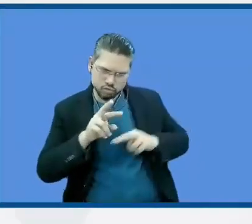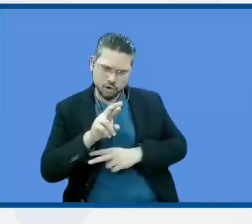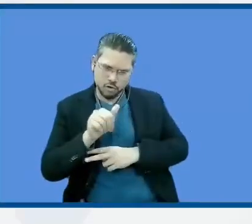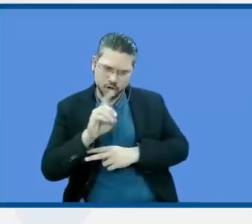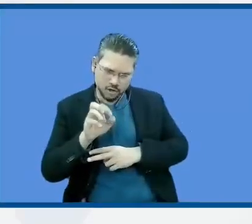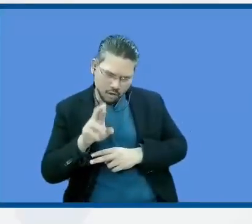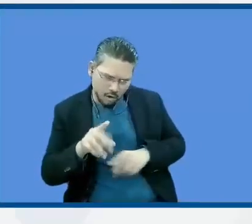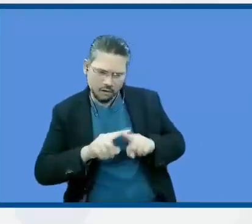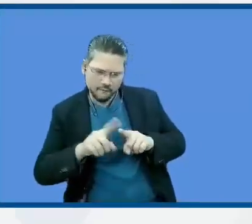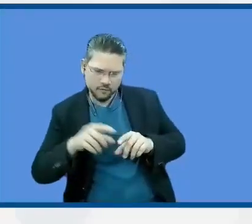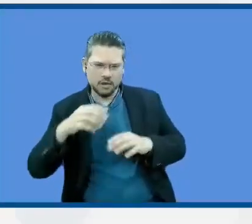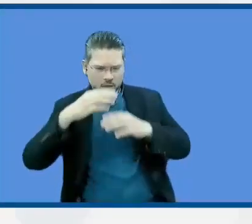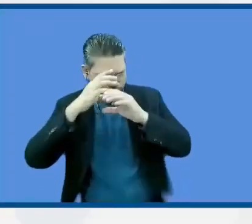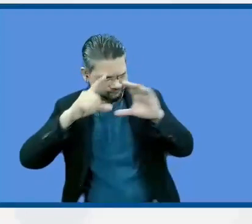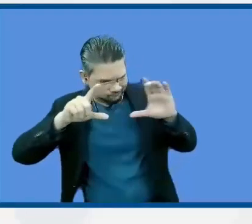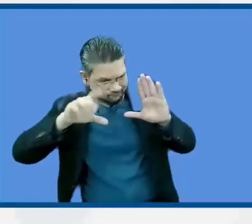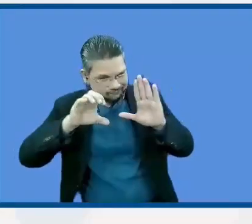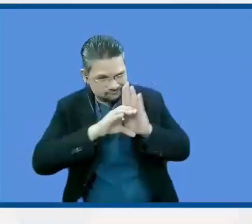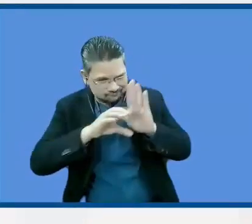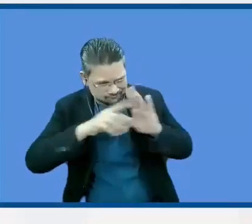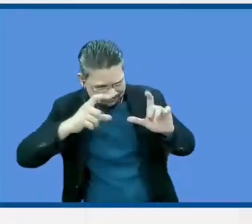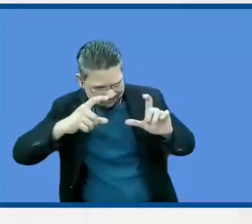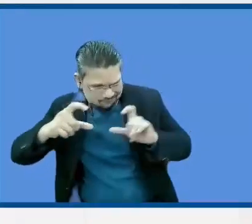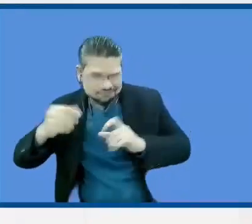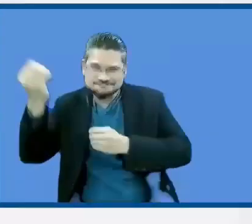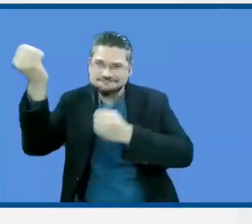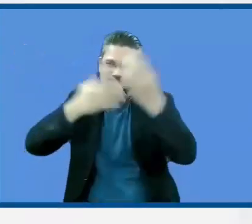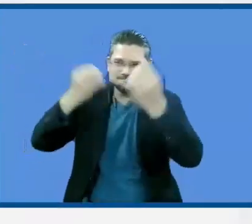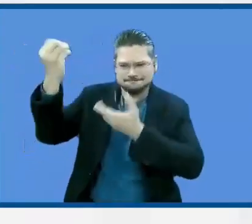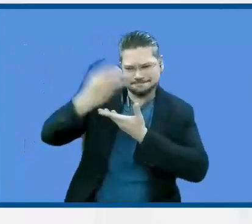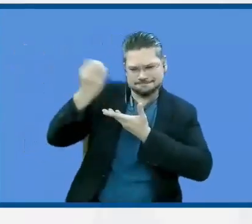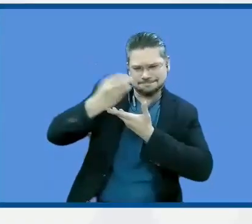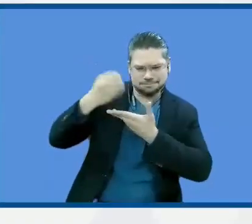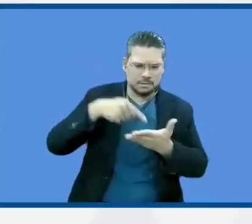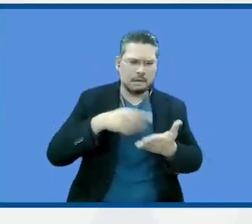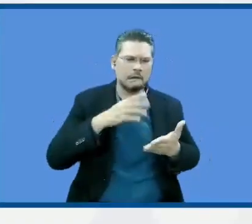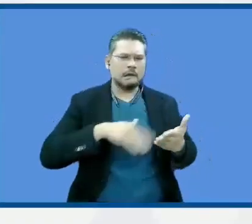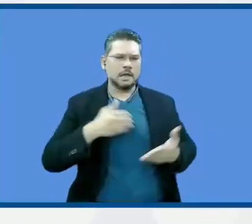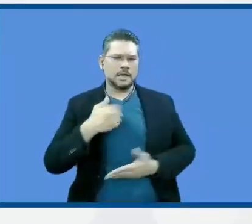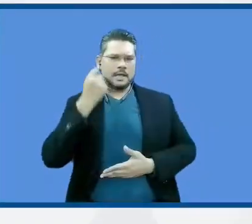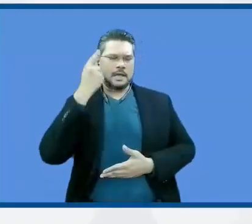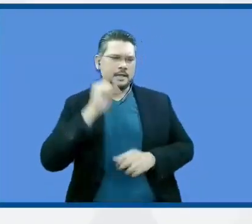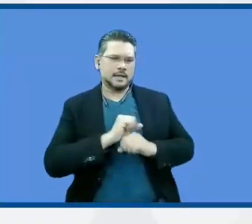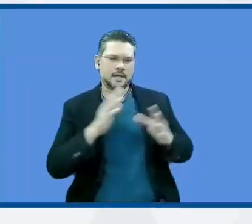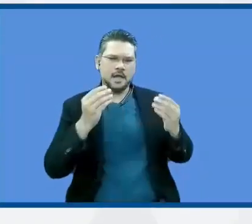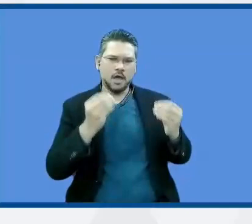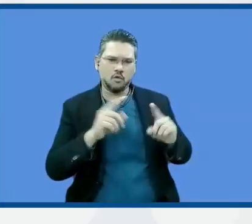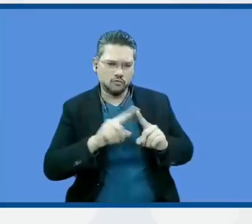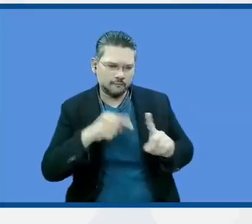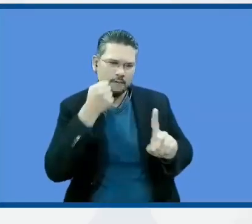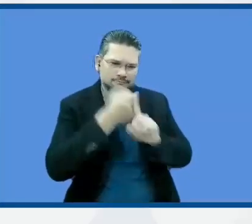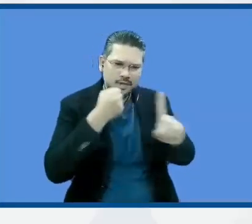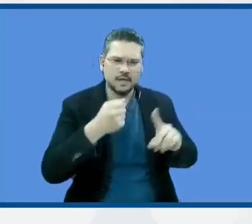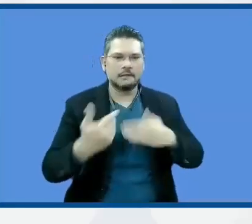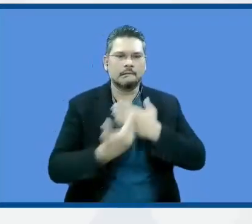hazards. Such an analysis can help to better understand the potential impact, the exposed populations, economic losses, etc., in the affected